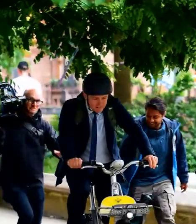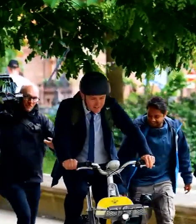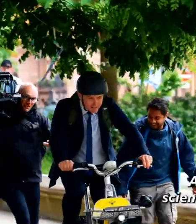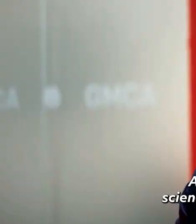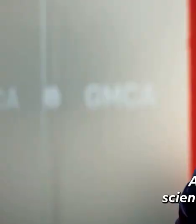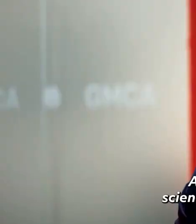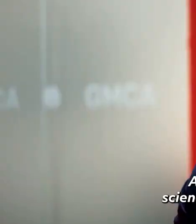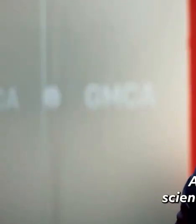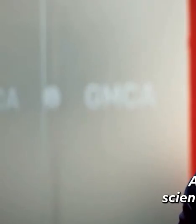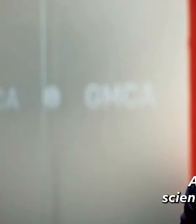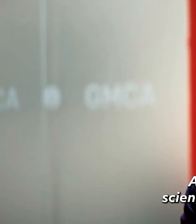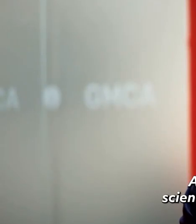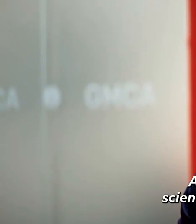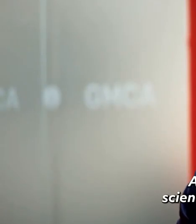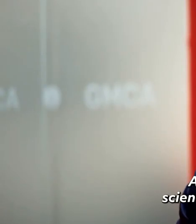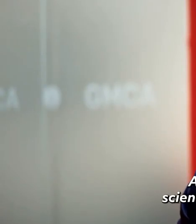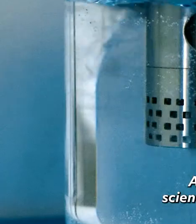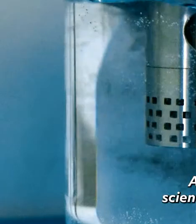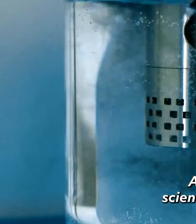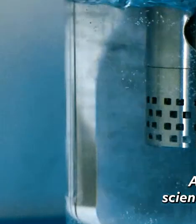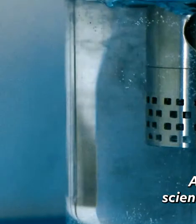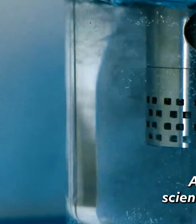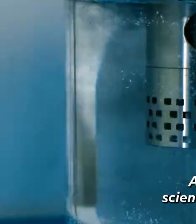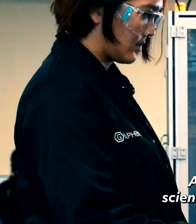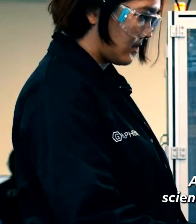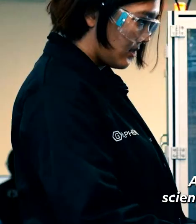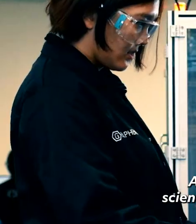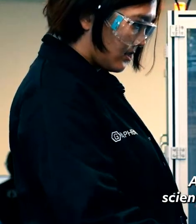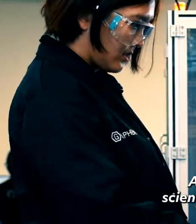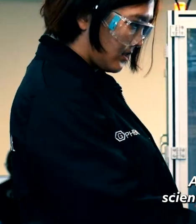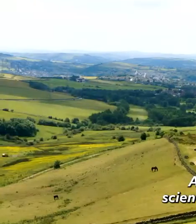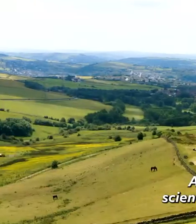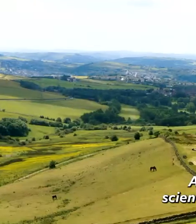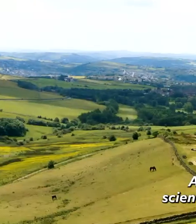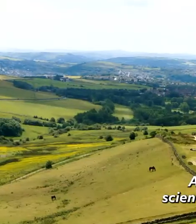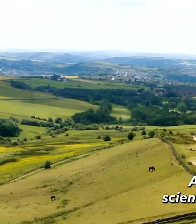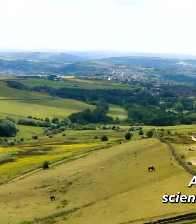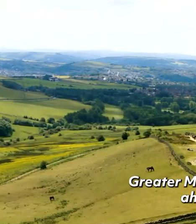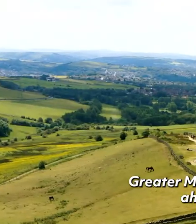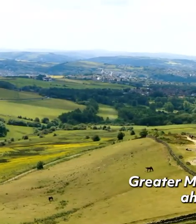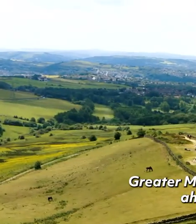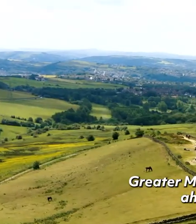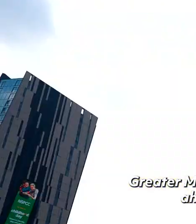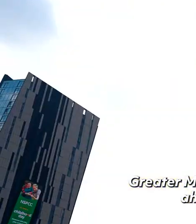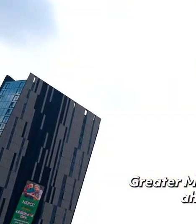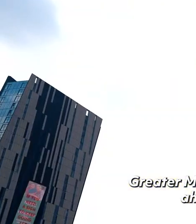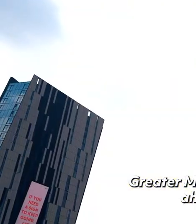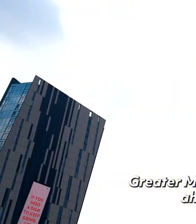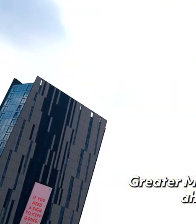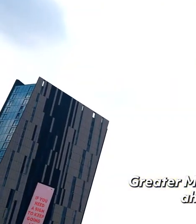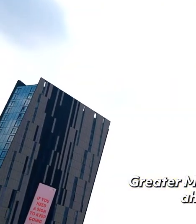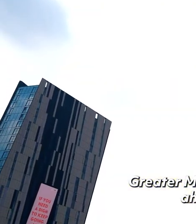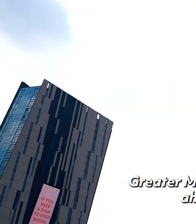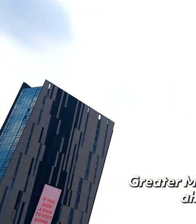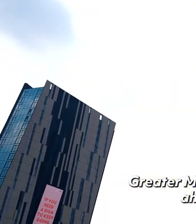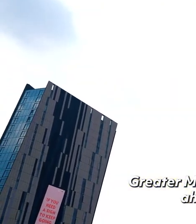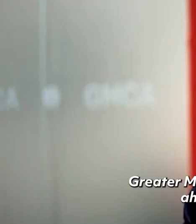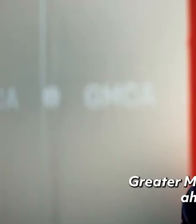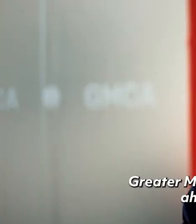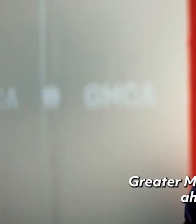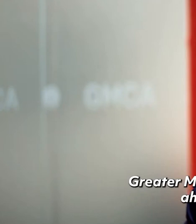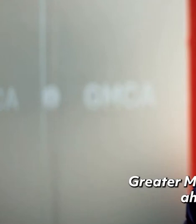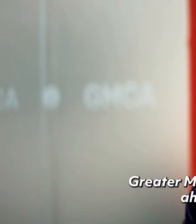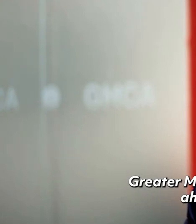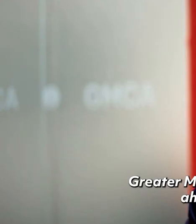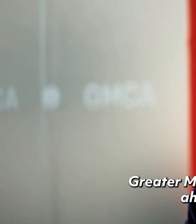3 years, achieving our ambitious science-based goal of a net zero Greater Manchester by 2038,